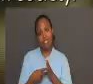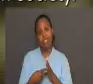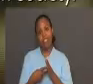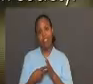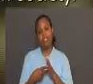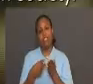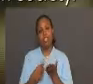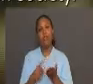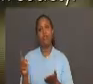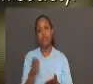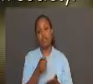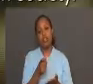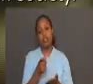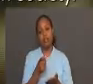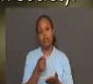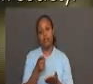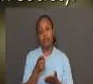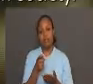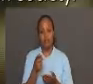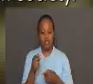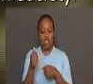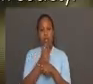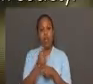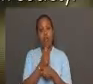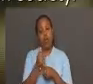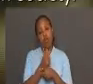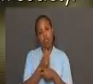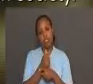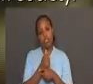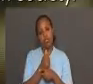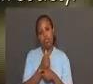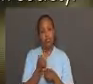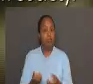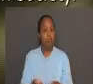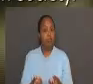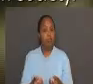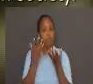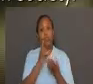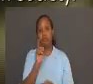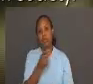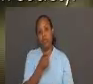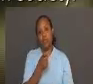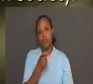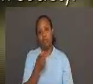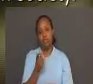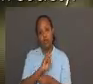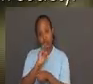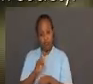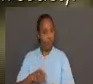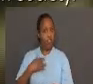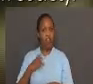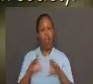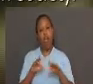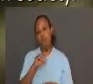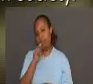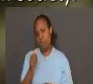will become the domain of professionals, and citizens will not feel connected to